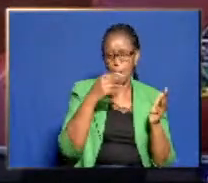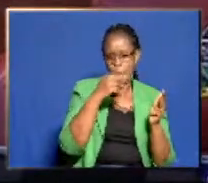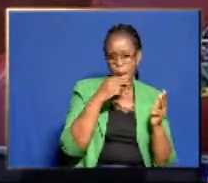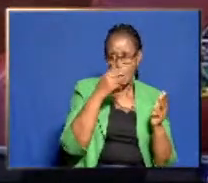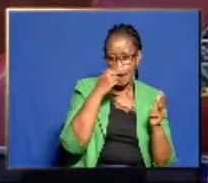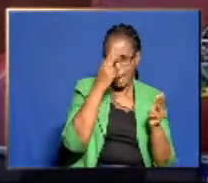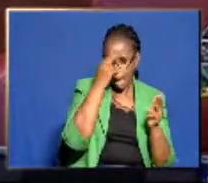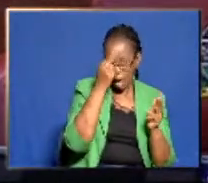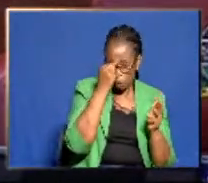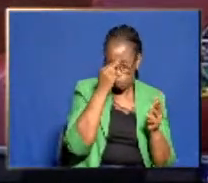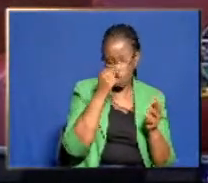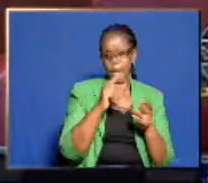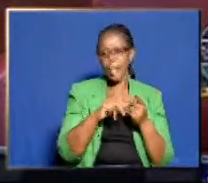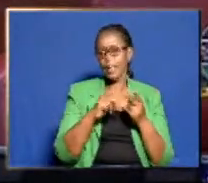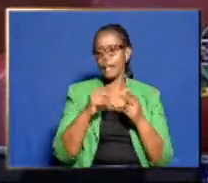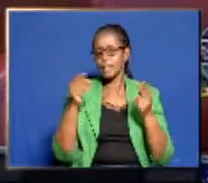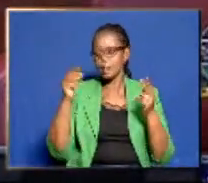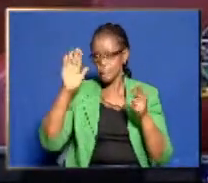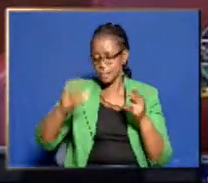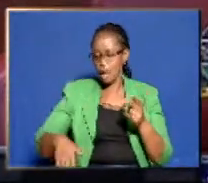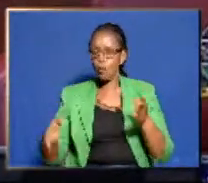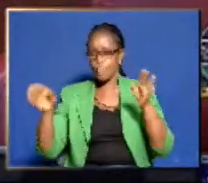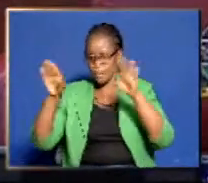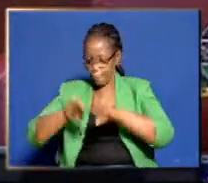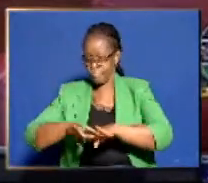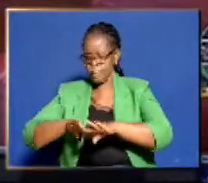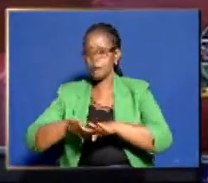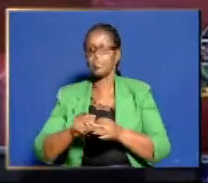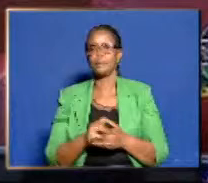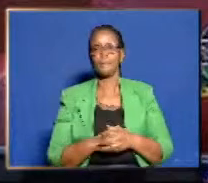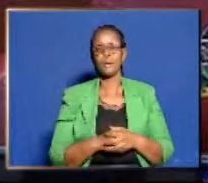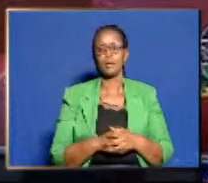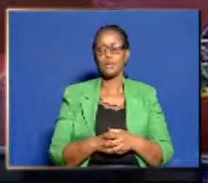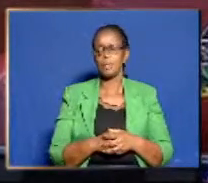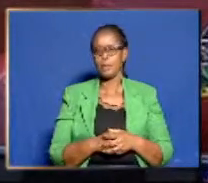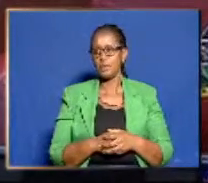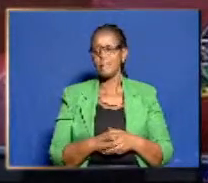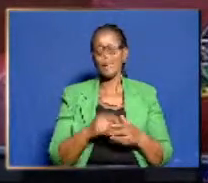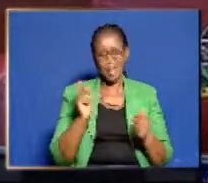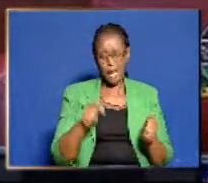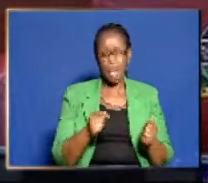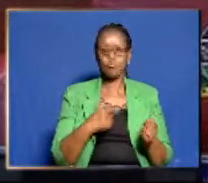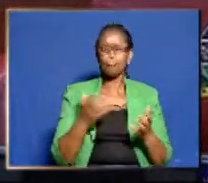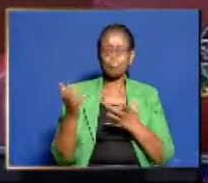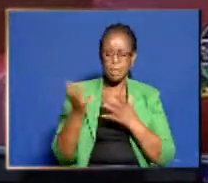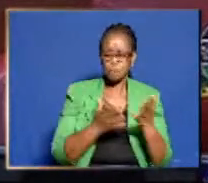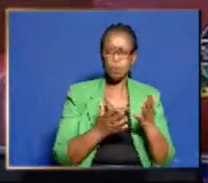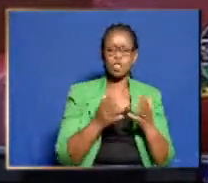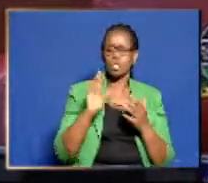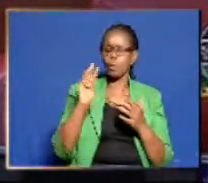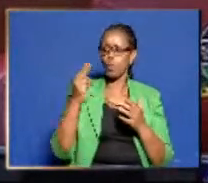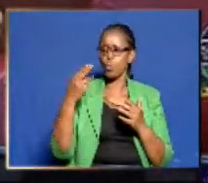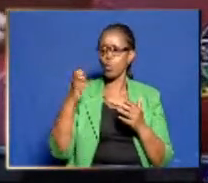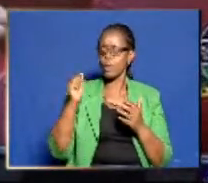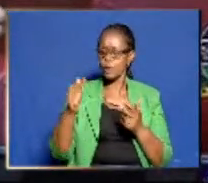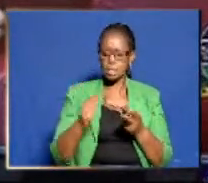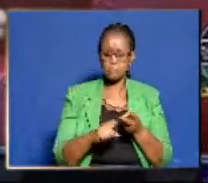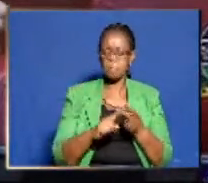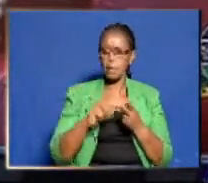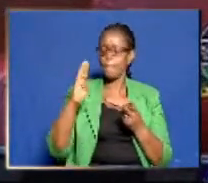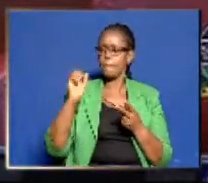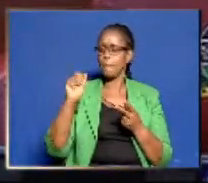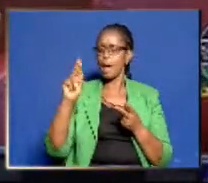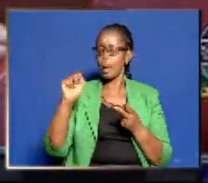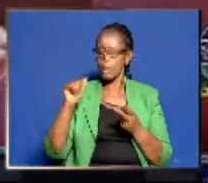up South Rift, Honorable Speaker, and Central Rift, Honorable Speaker. It will be transporting wheat, barley, potatoes, animal pie